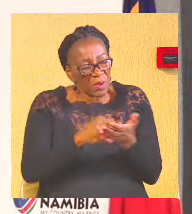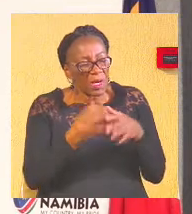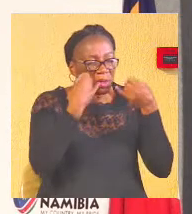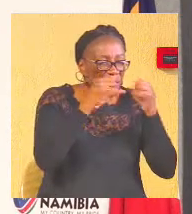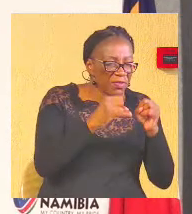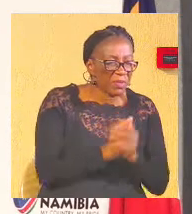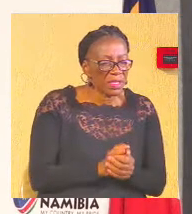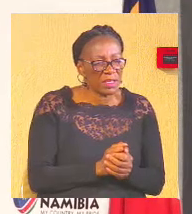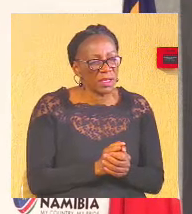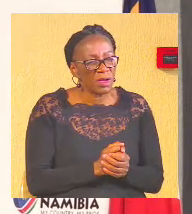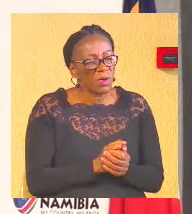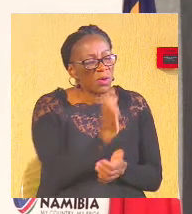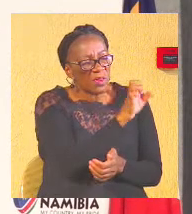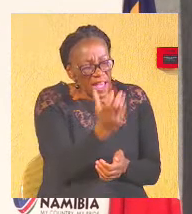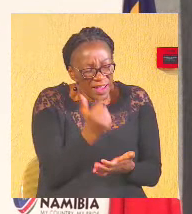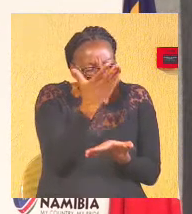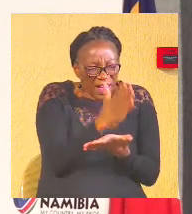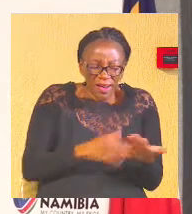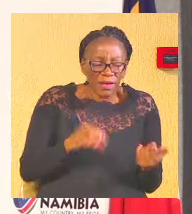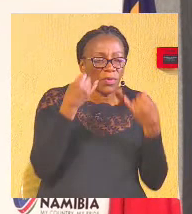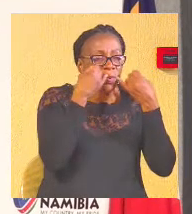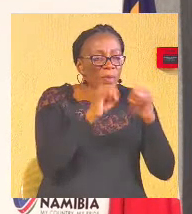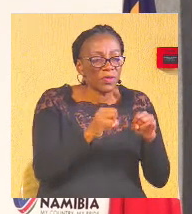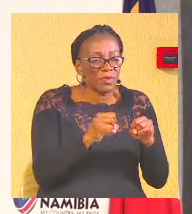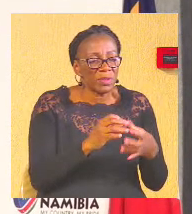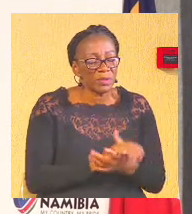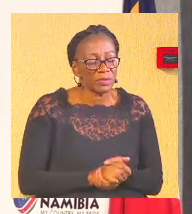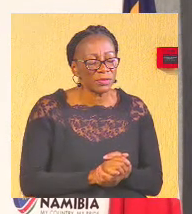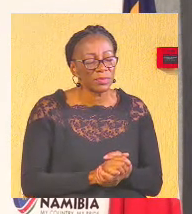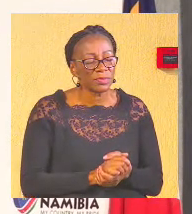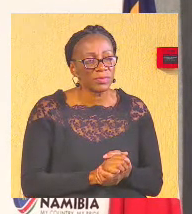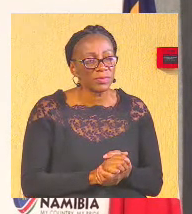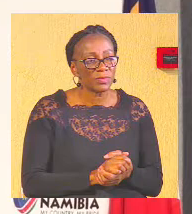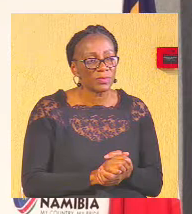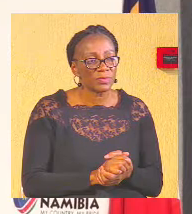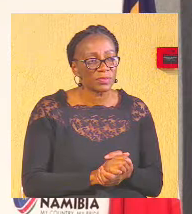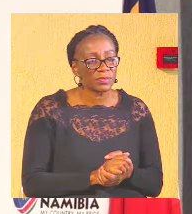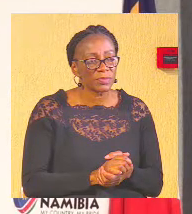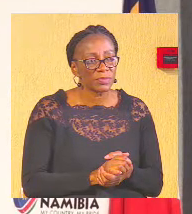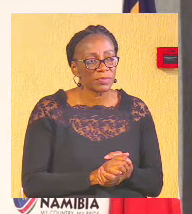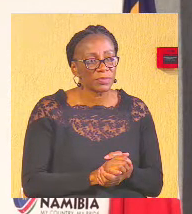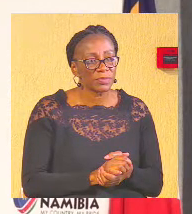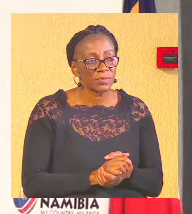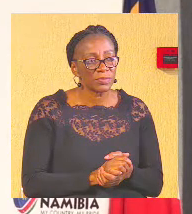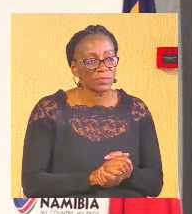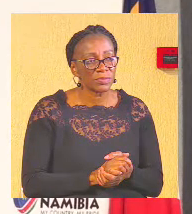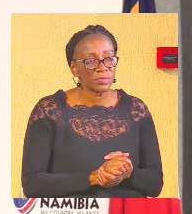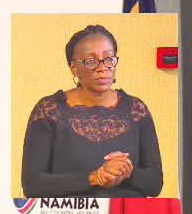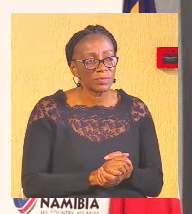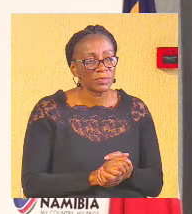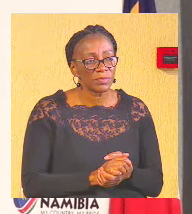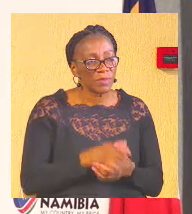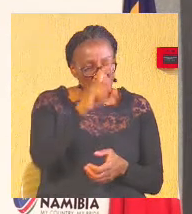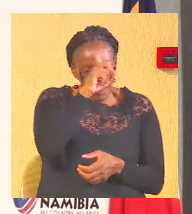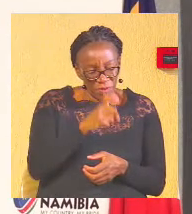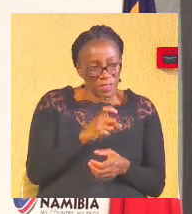Okay. All right. That's basically what I wanted to bring to your attention. Okay, Maggie, Mr. Nangombe, to Mr. Mbedi, the question